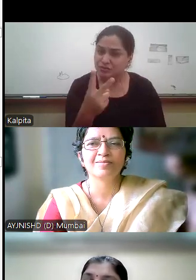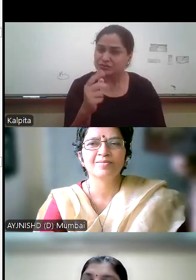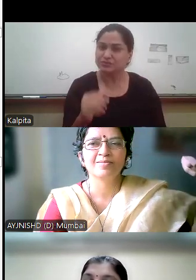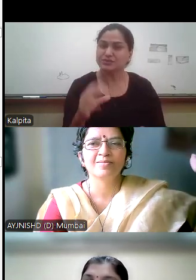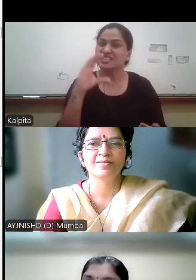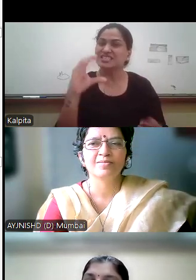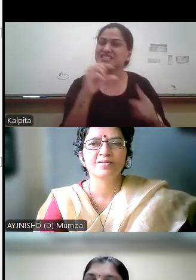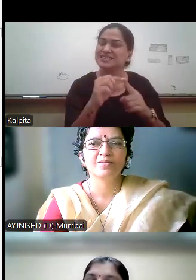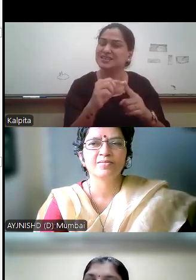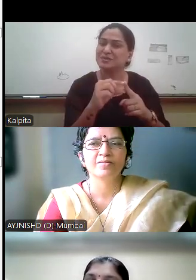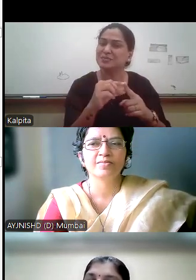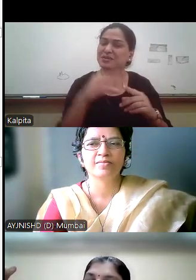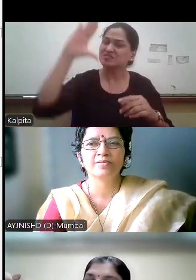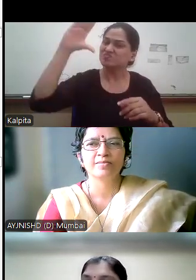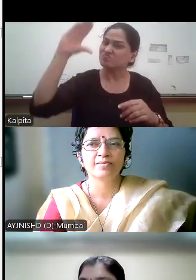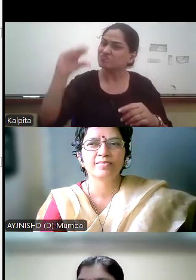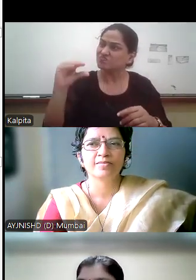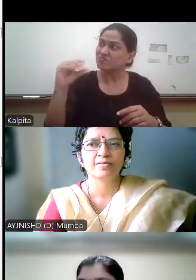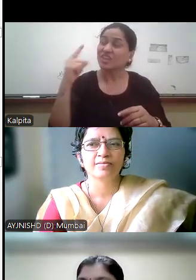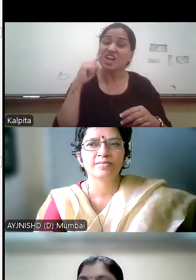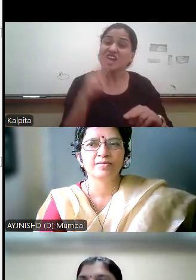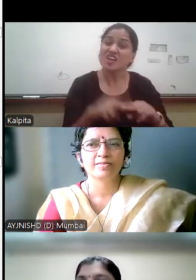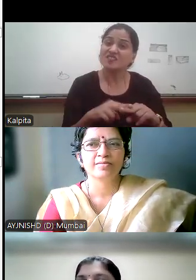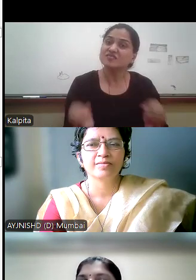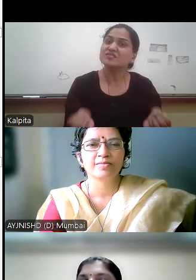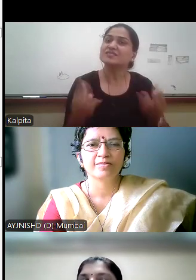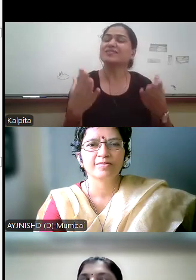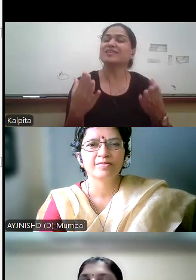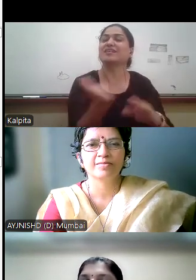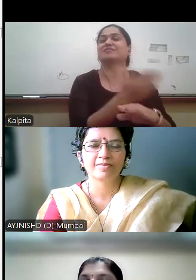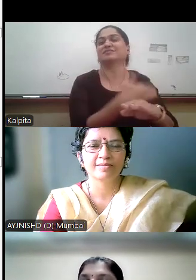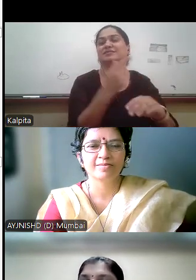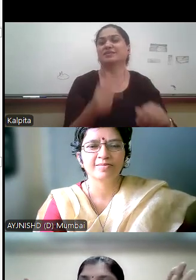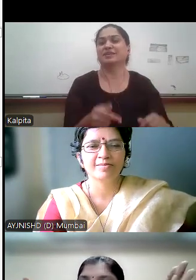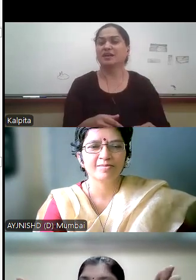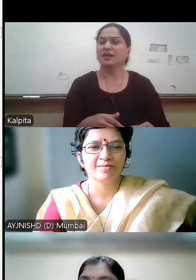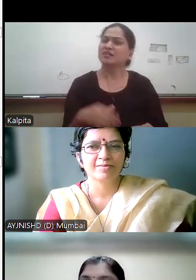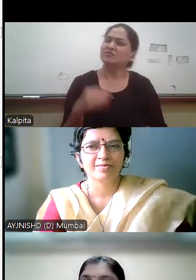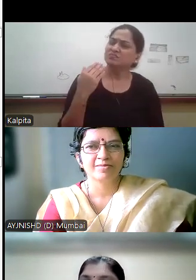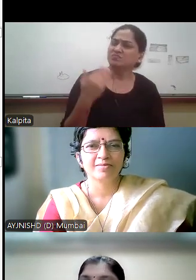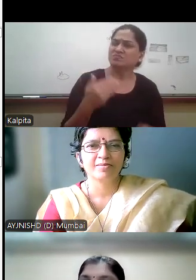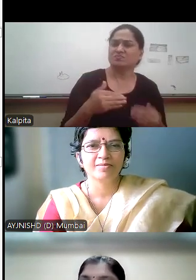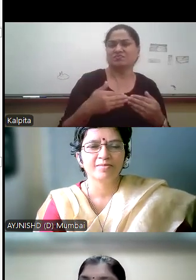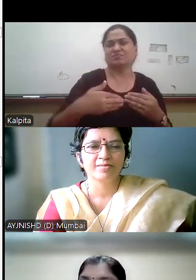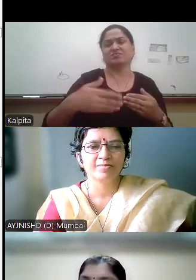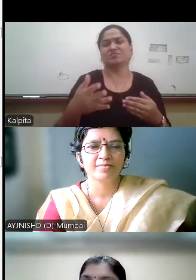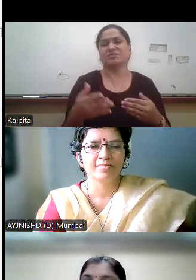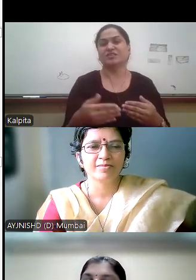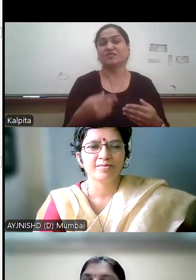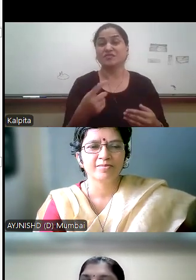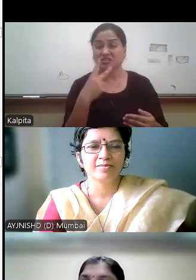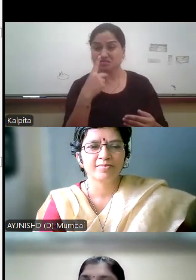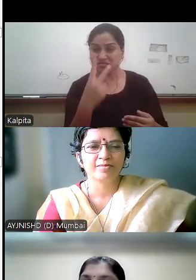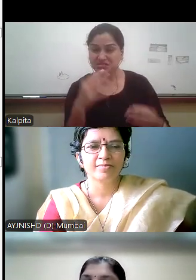diplegic was lower if we started early intervention. Then we can use direct instructions, we can use role